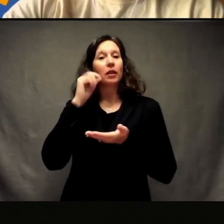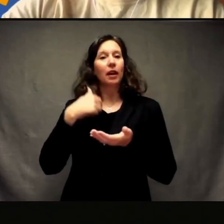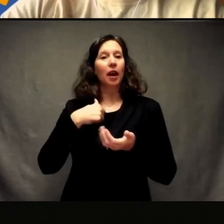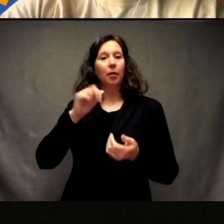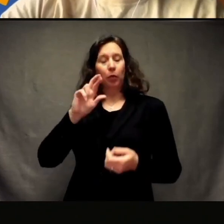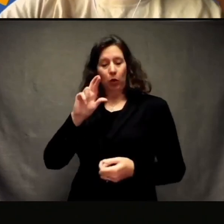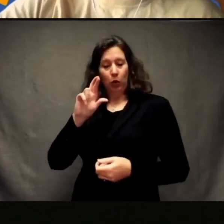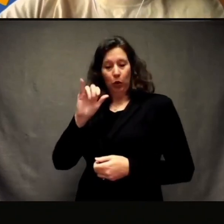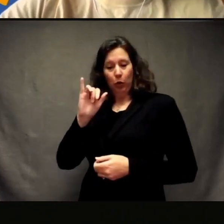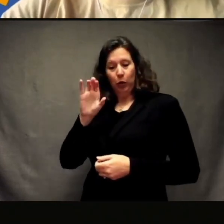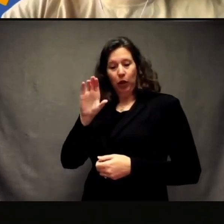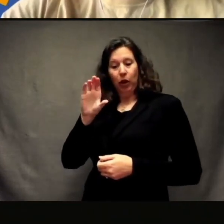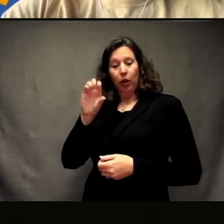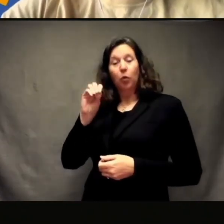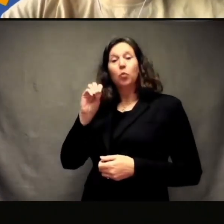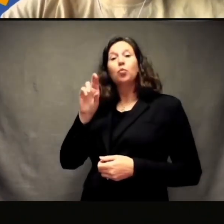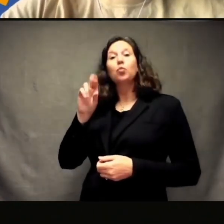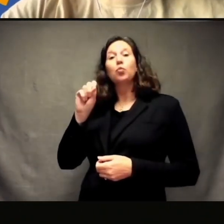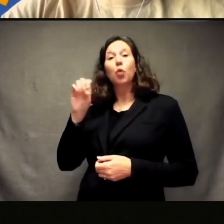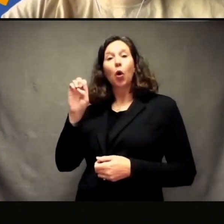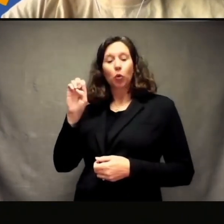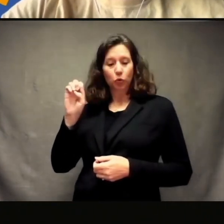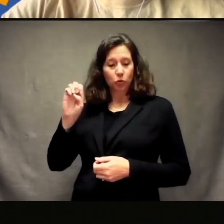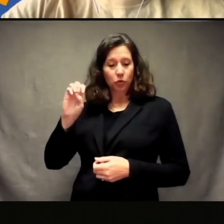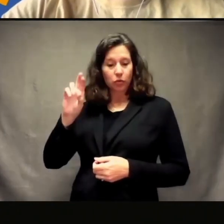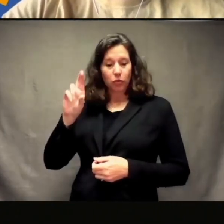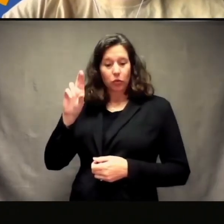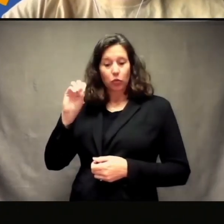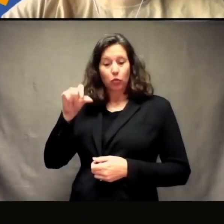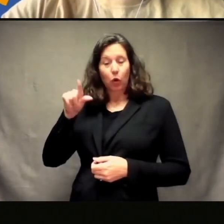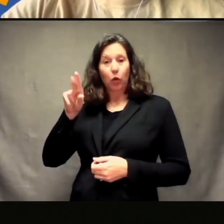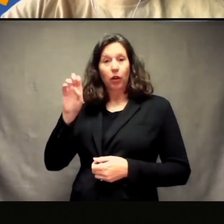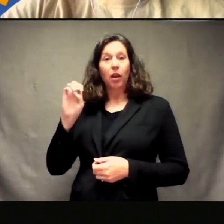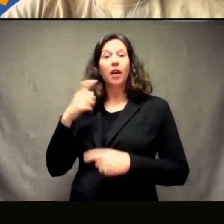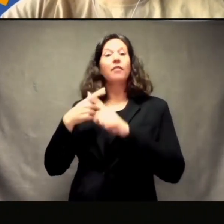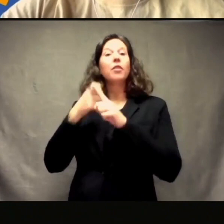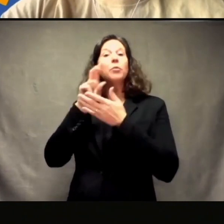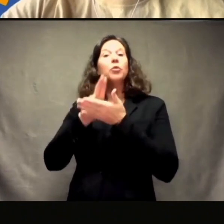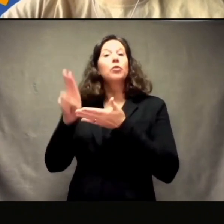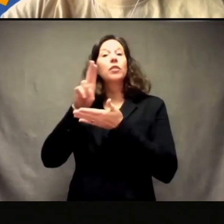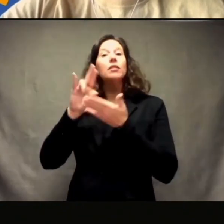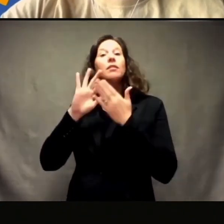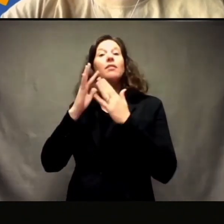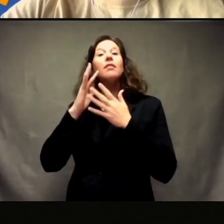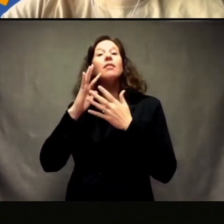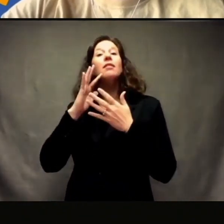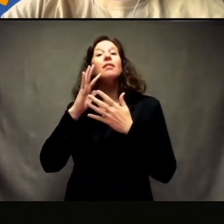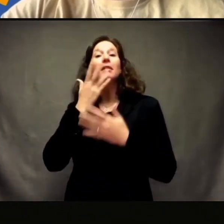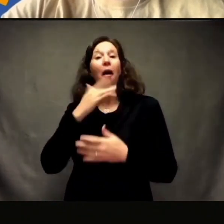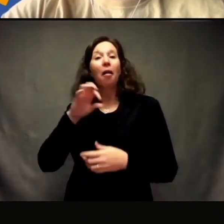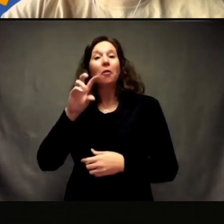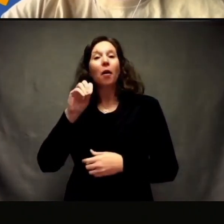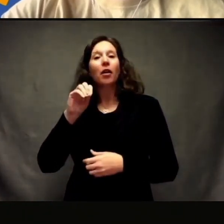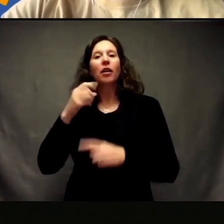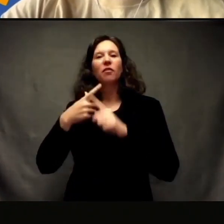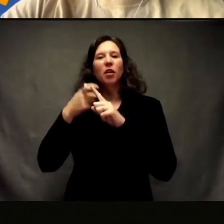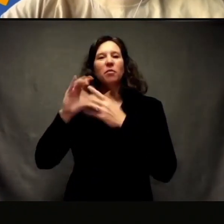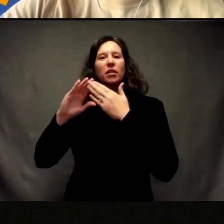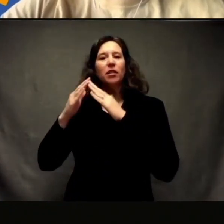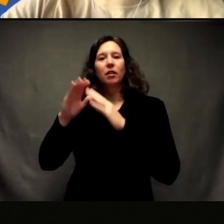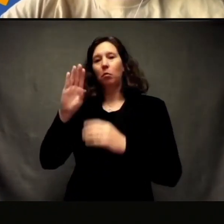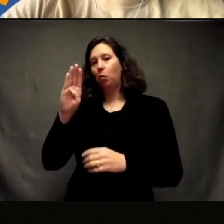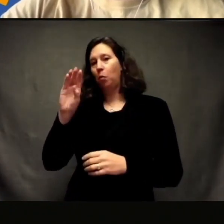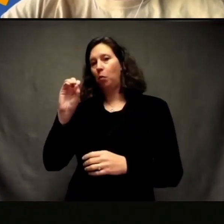Roque, and we're from the University of Colorado Boulder. I'll pass it on to my other team